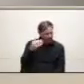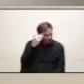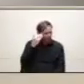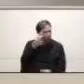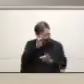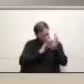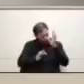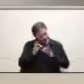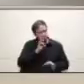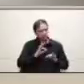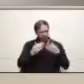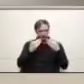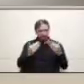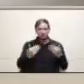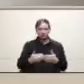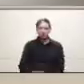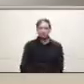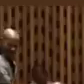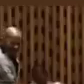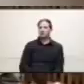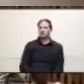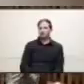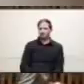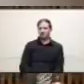Thank you.